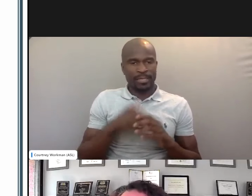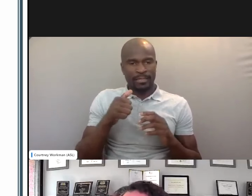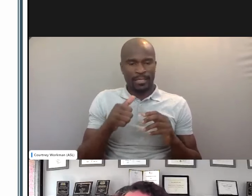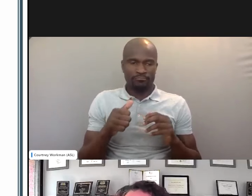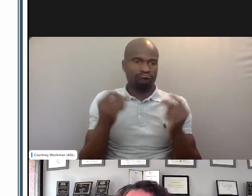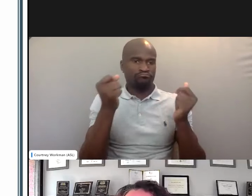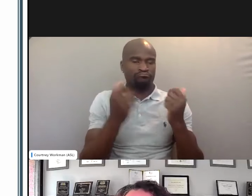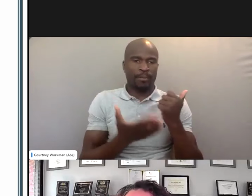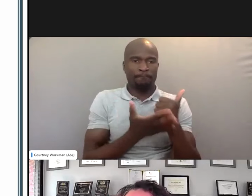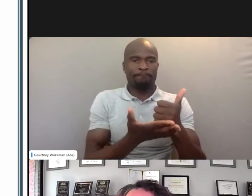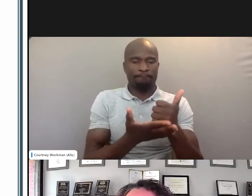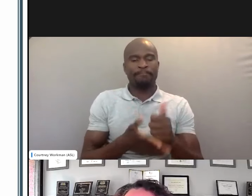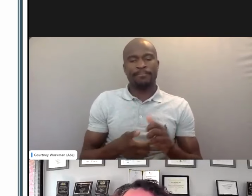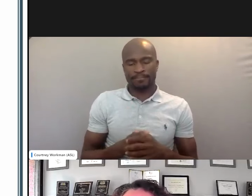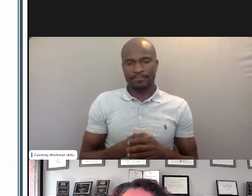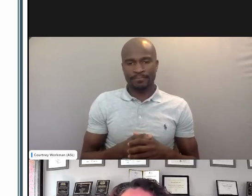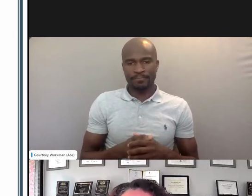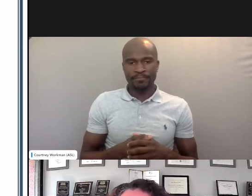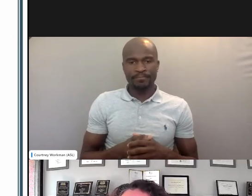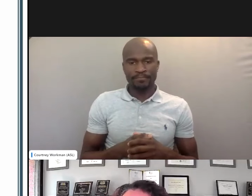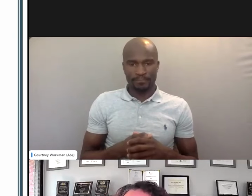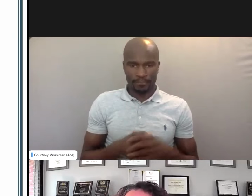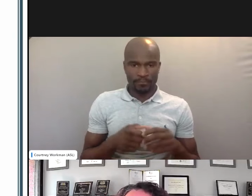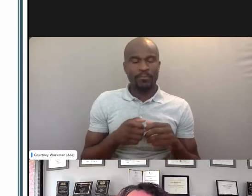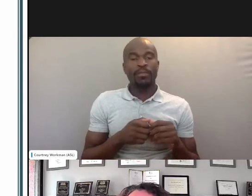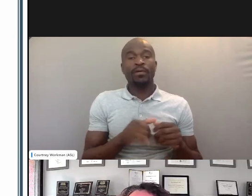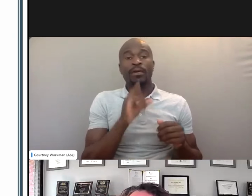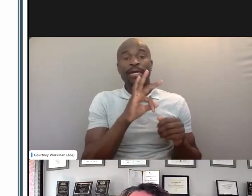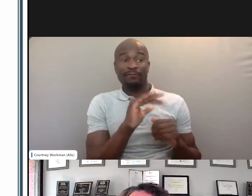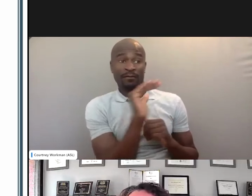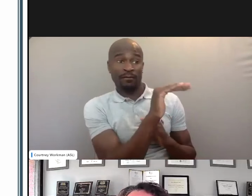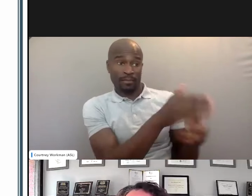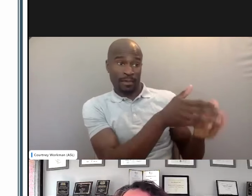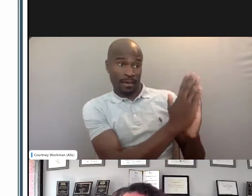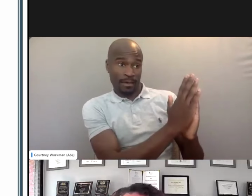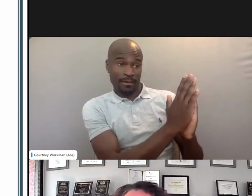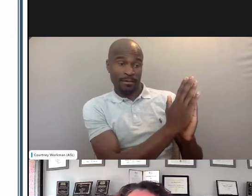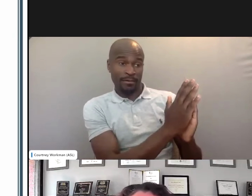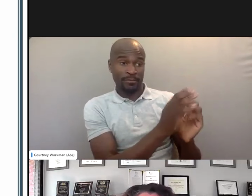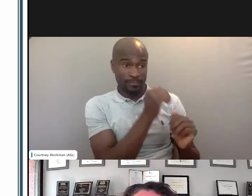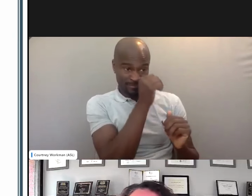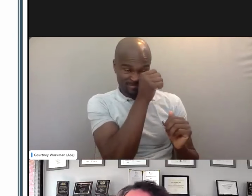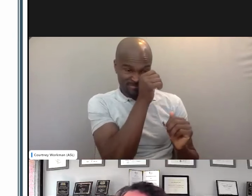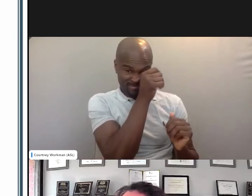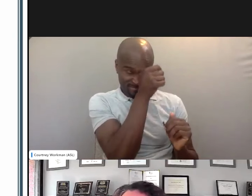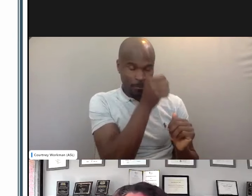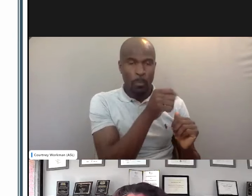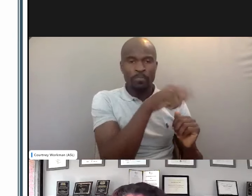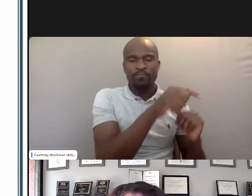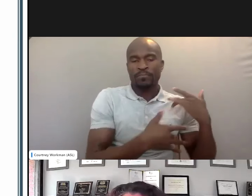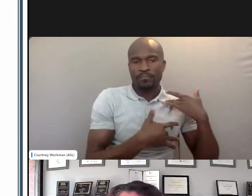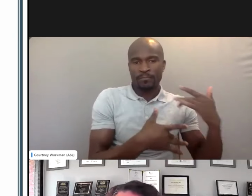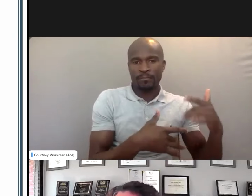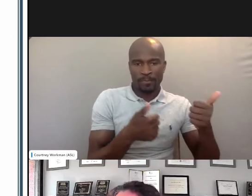And they try, when their teams are requested to come in and assist, they do try to match some of the demographics of the